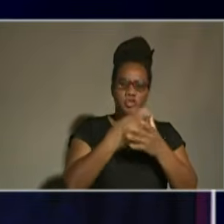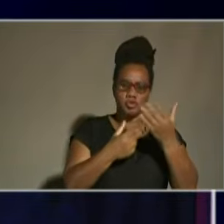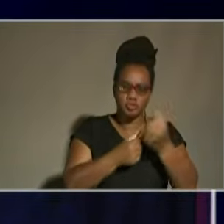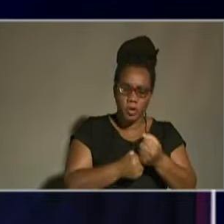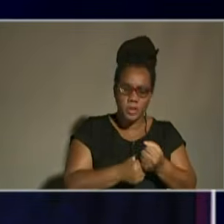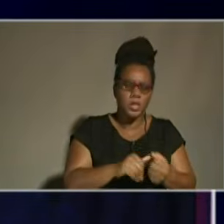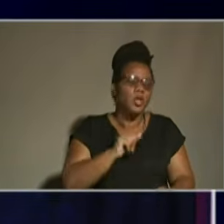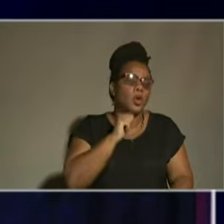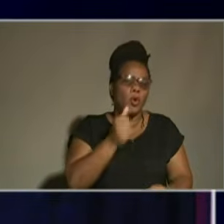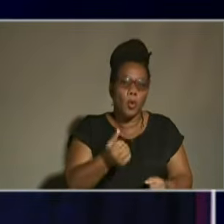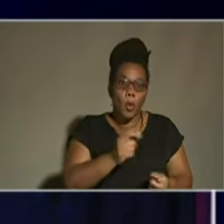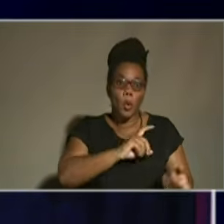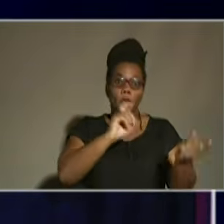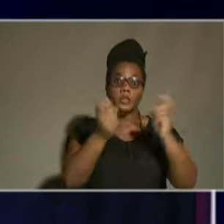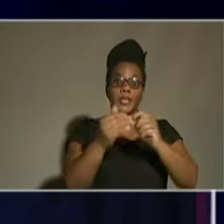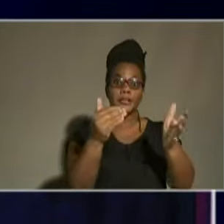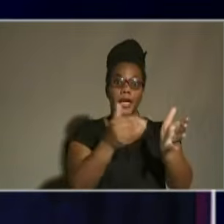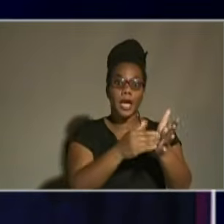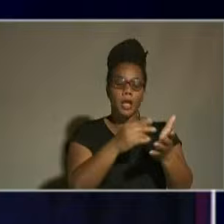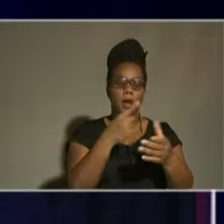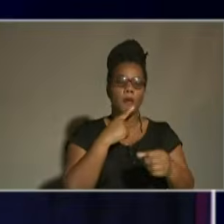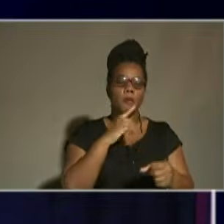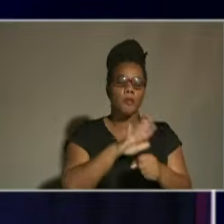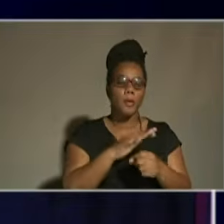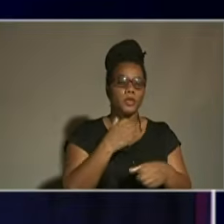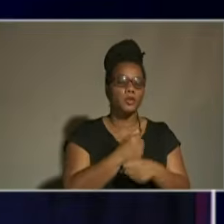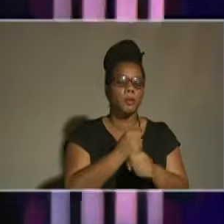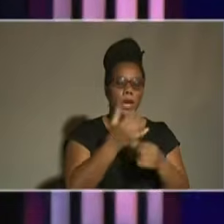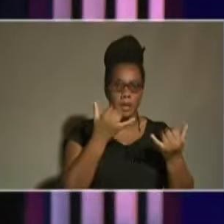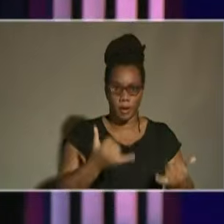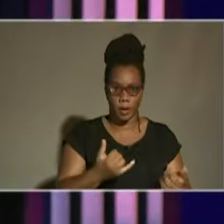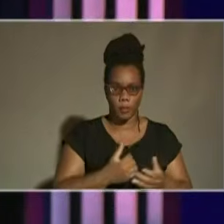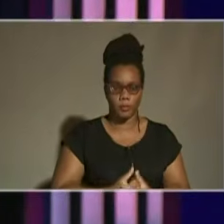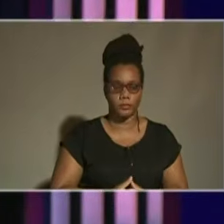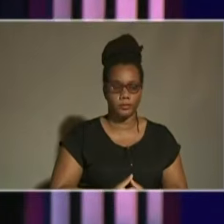make about turns on promises you are making now?